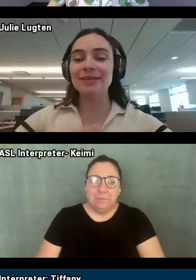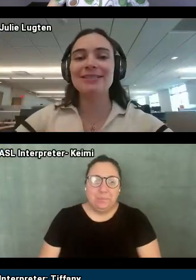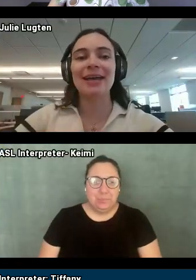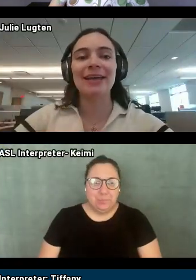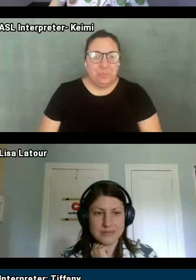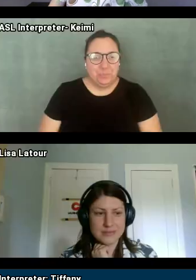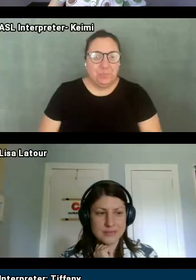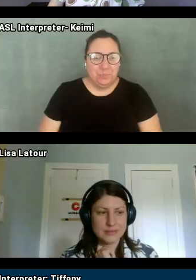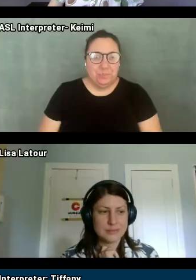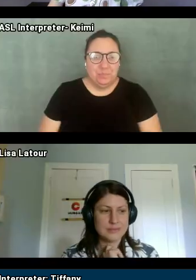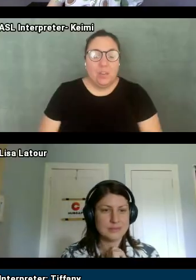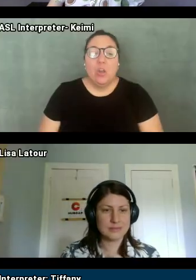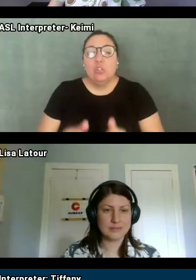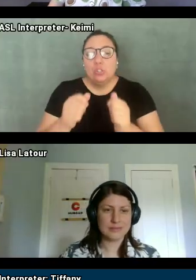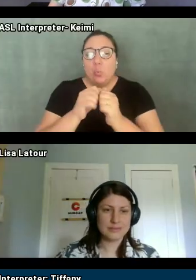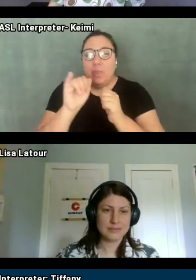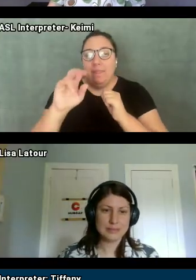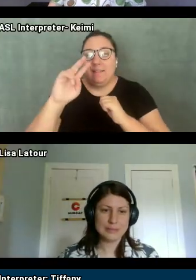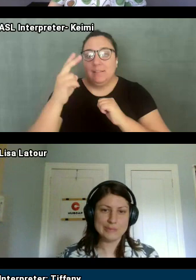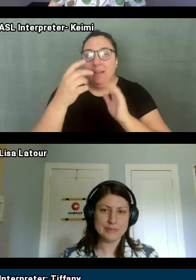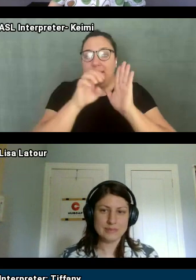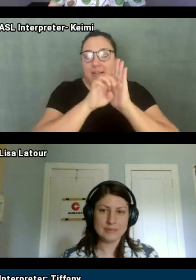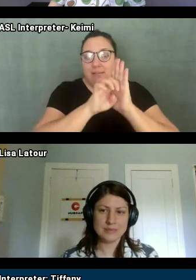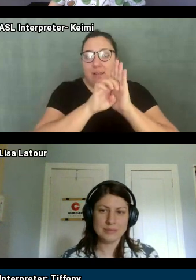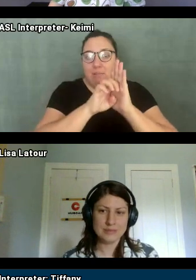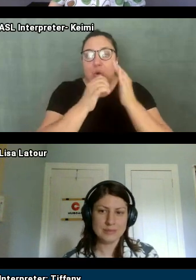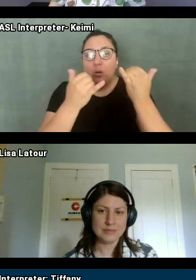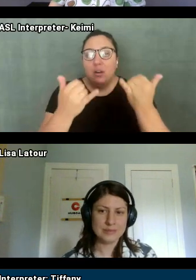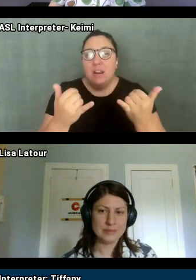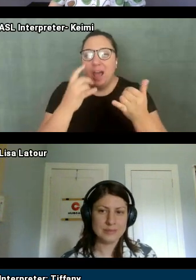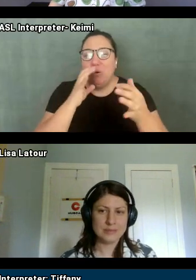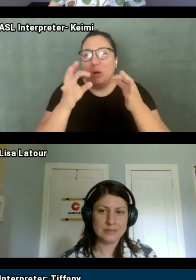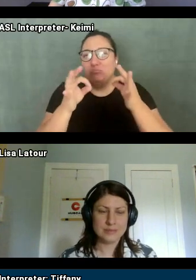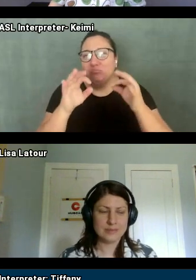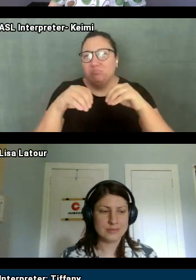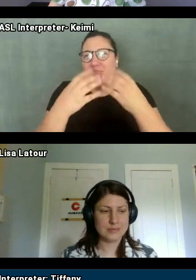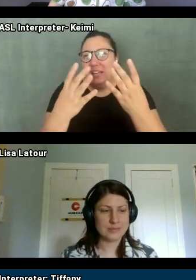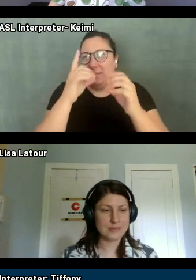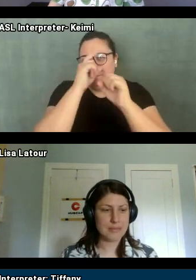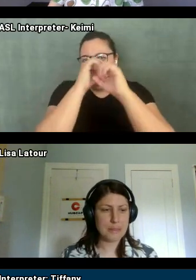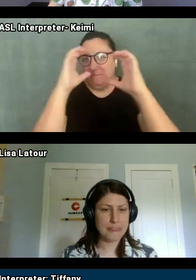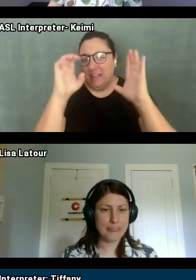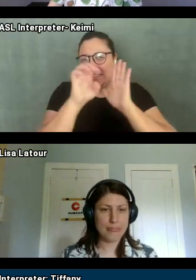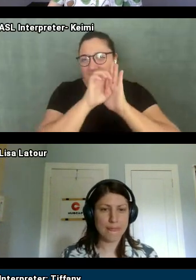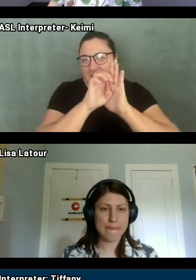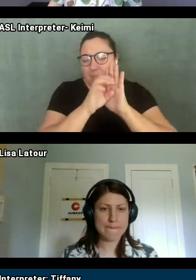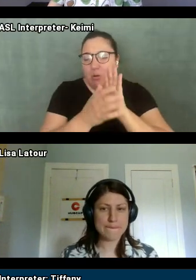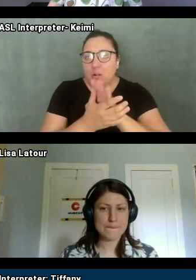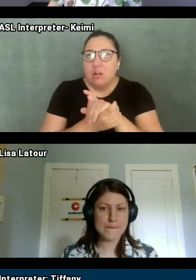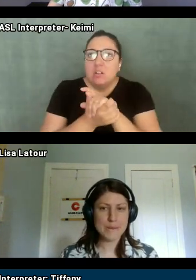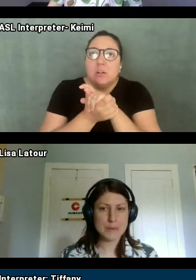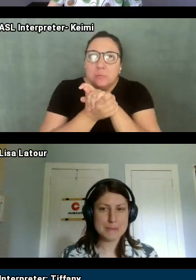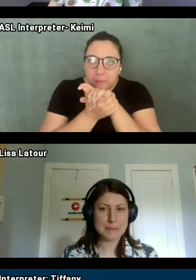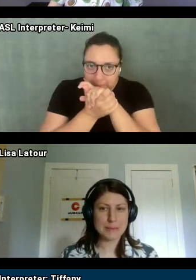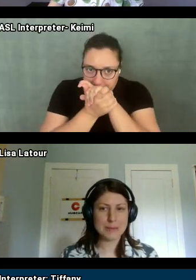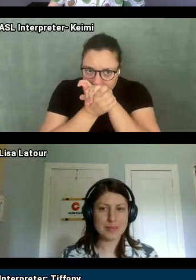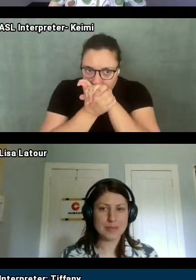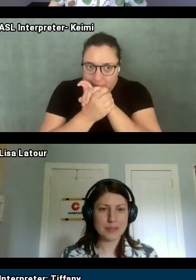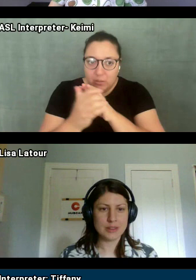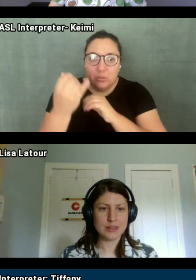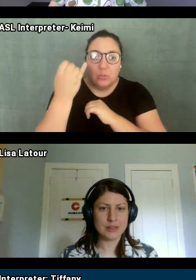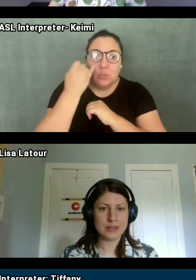So with this second example, let's talk about a scenario where if we move a deal to closed